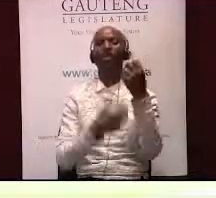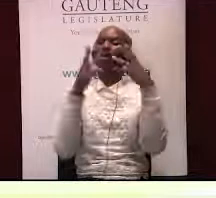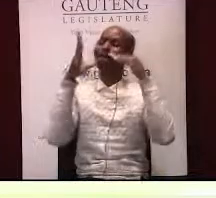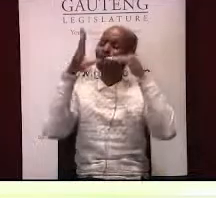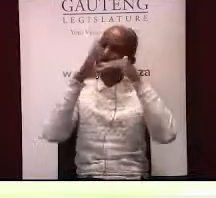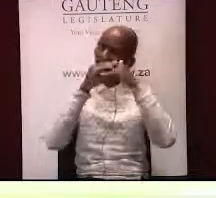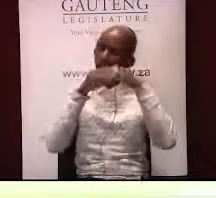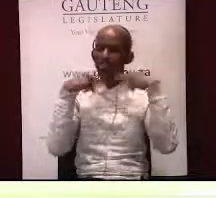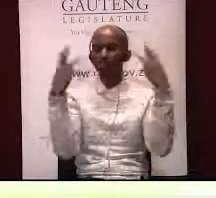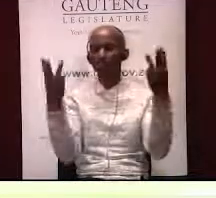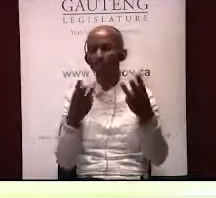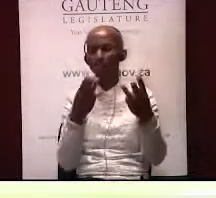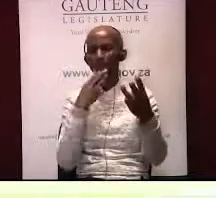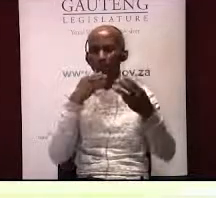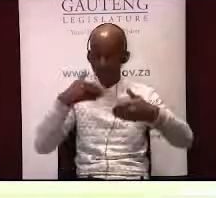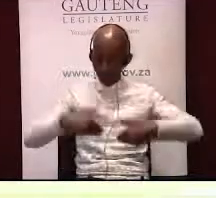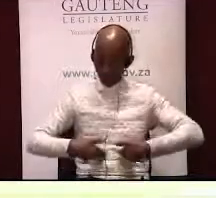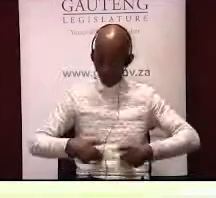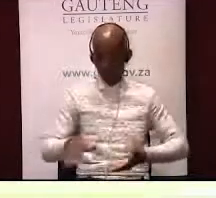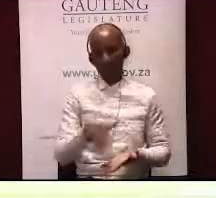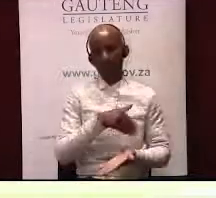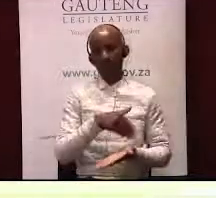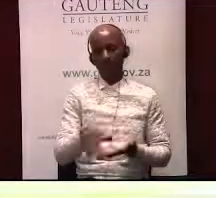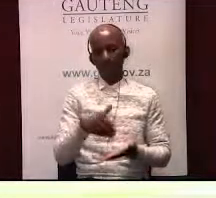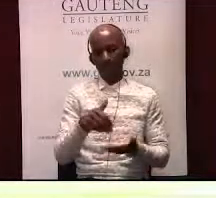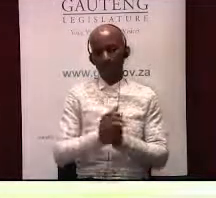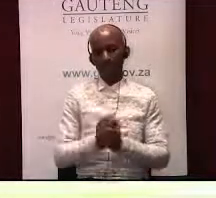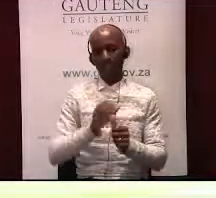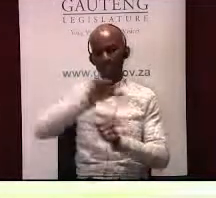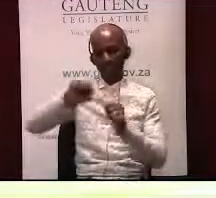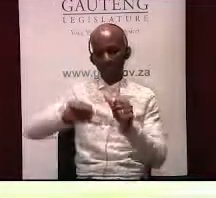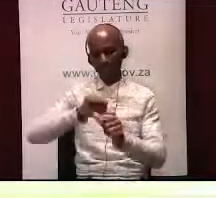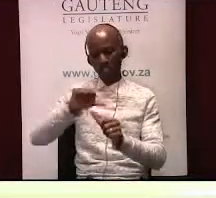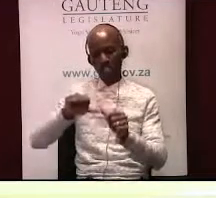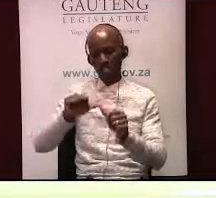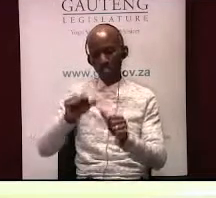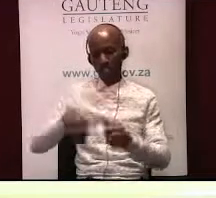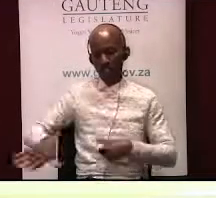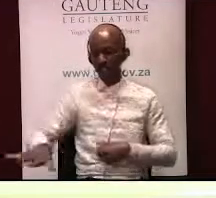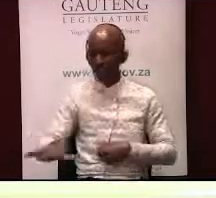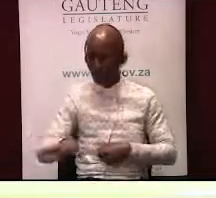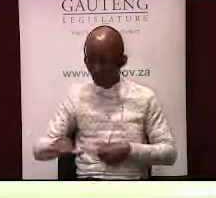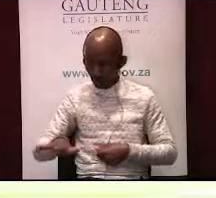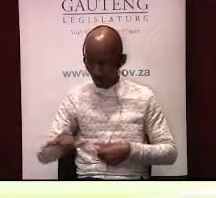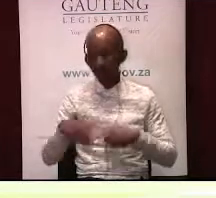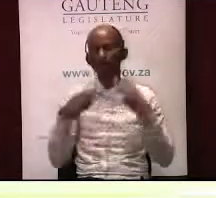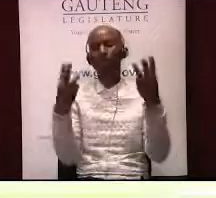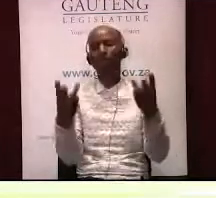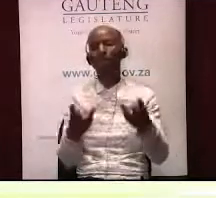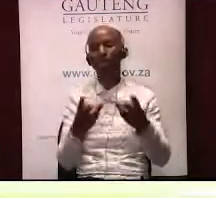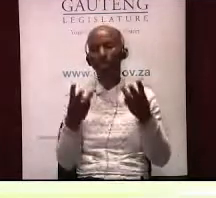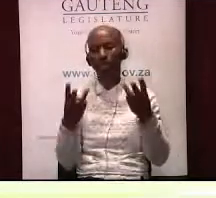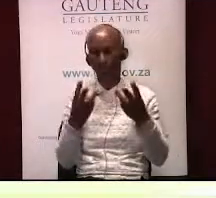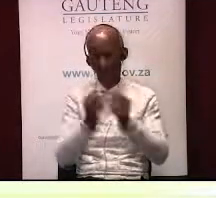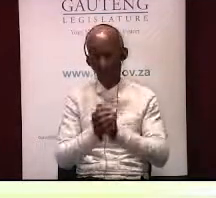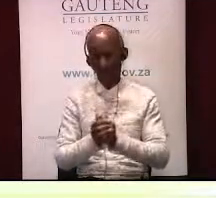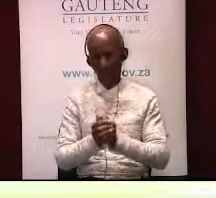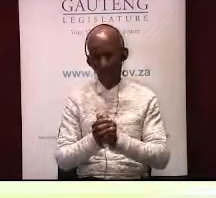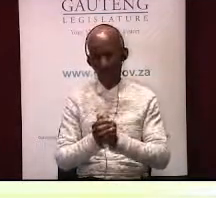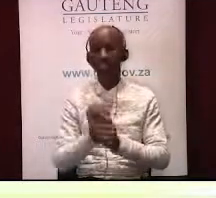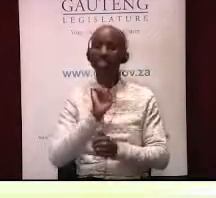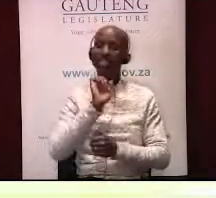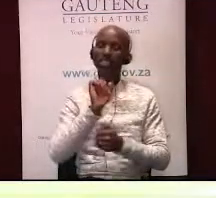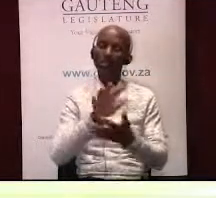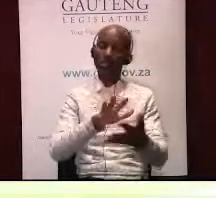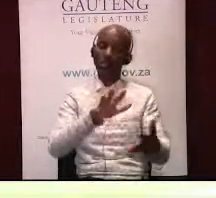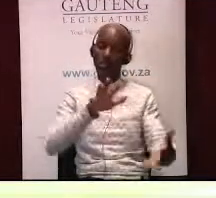of people that are starving. The social displacement of our people is